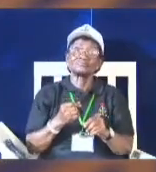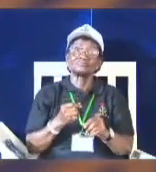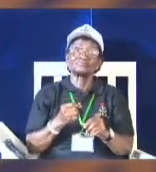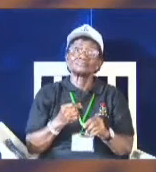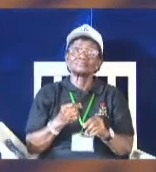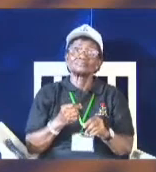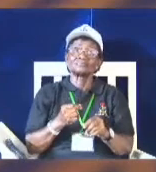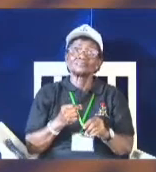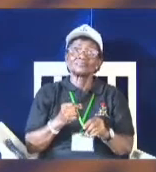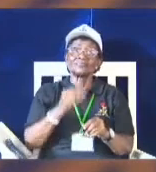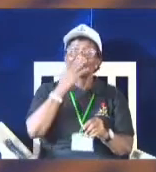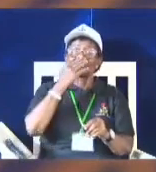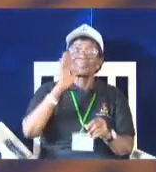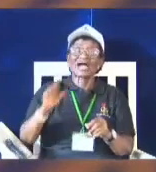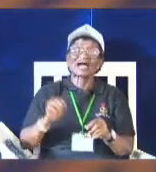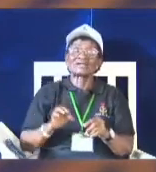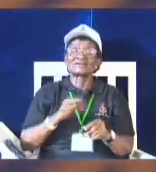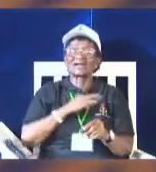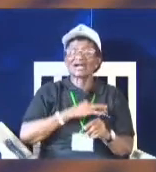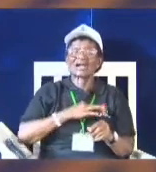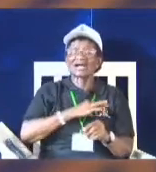harmful habits.